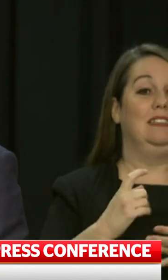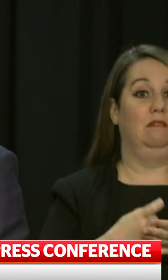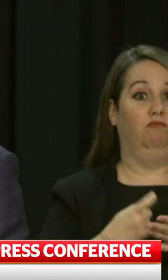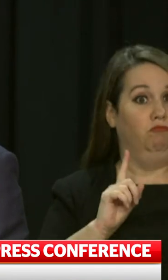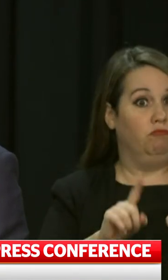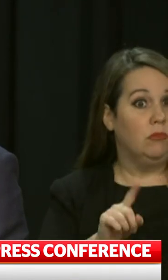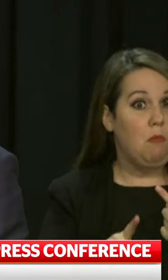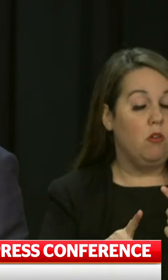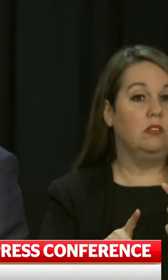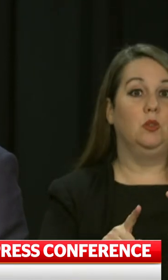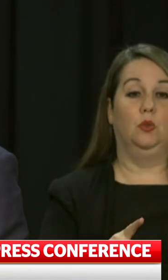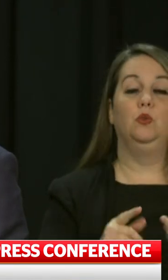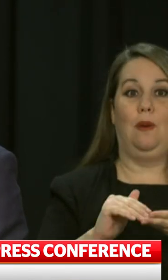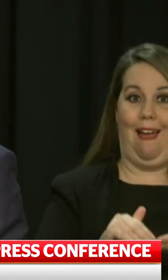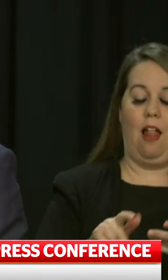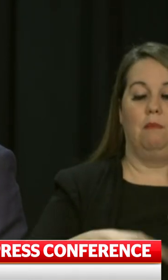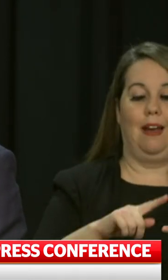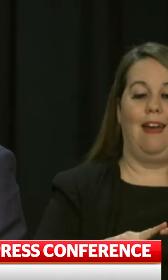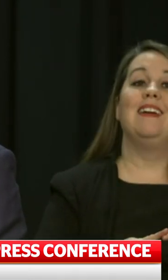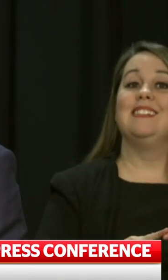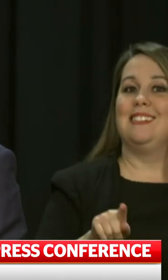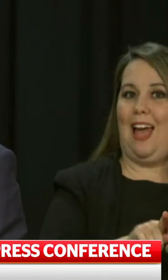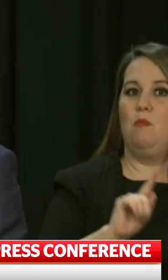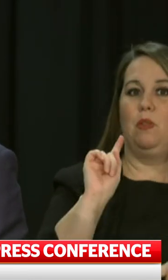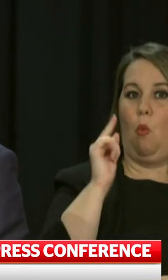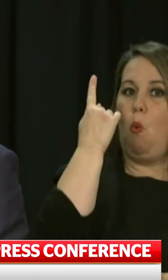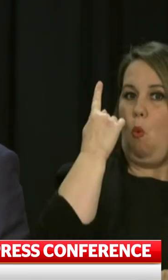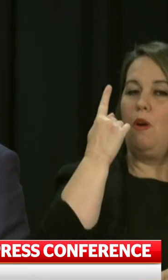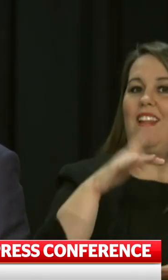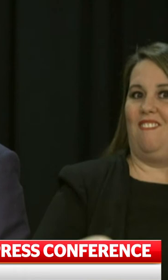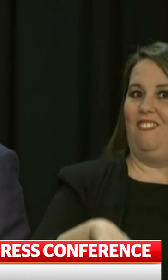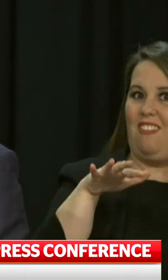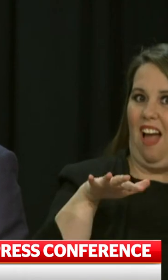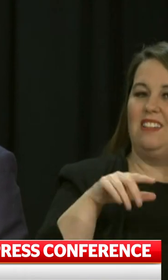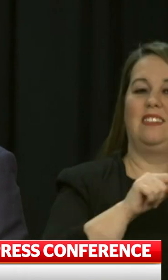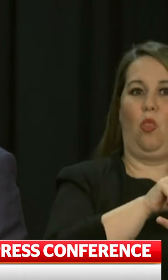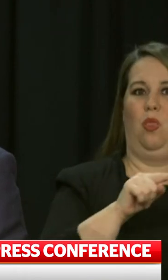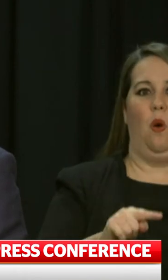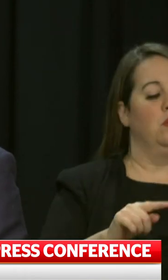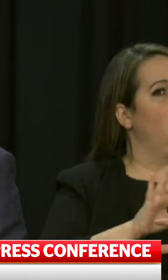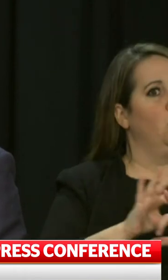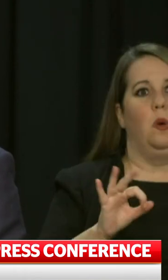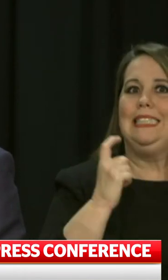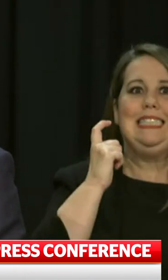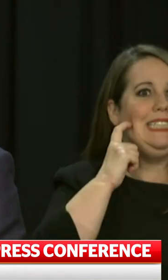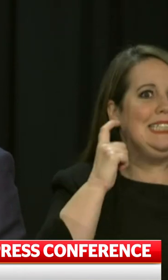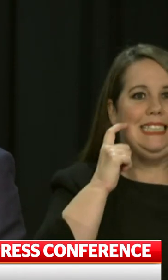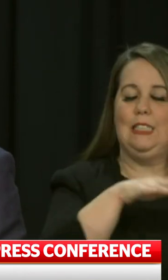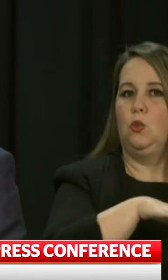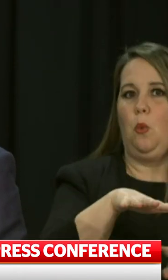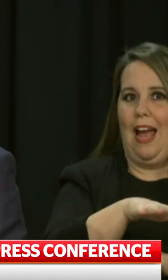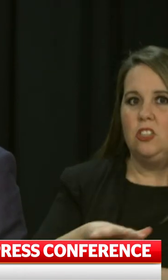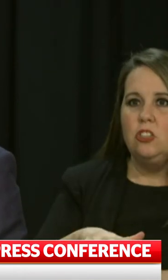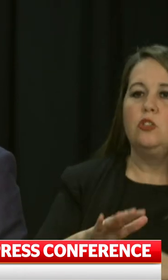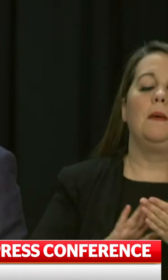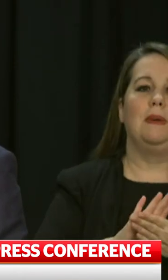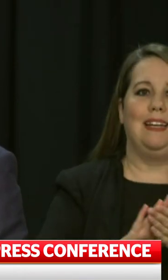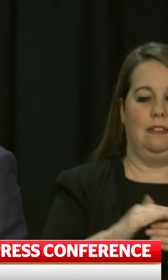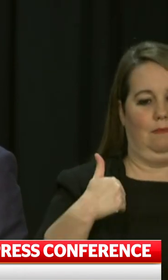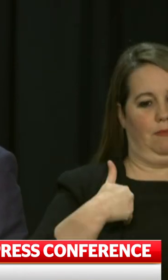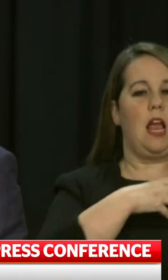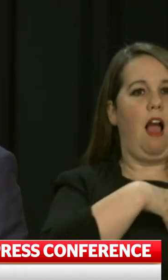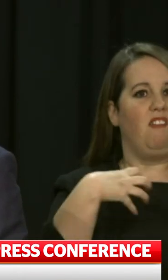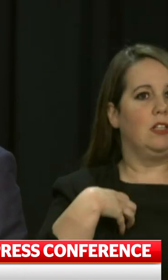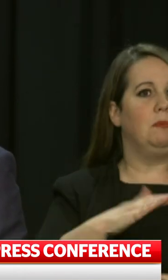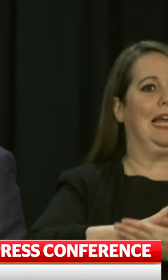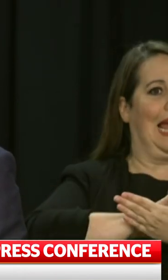And similarly with the Auckland floods as well. These are not easy issues, and we've got to make sure that we are being, clear, transparent and fair